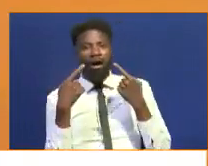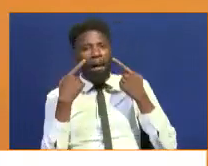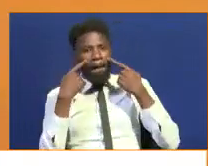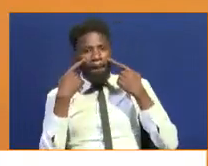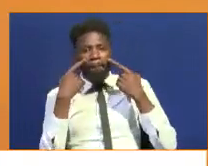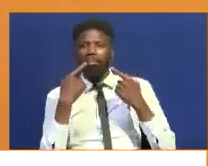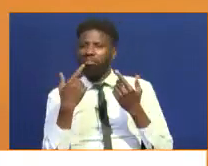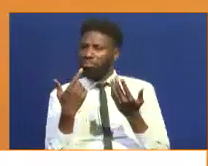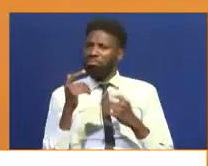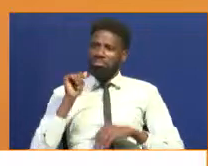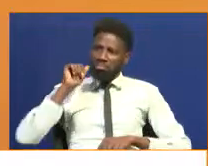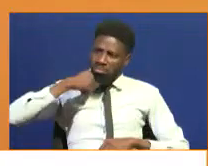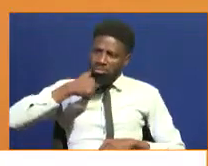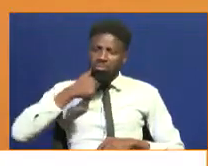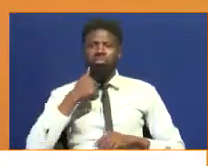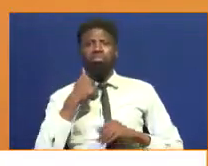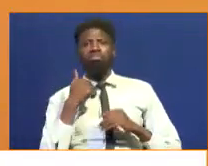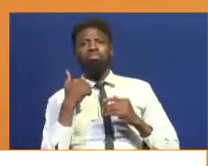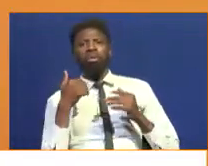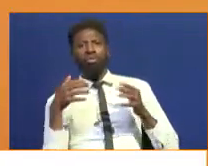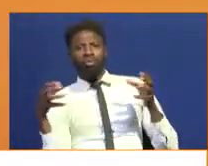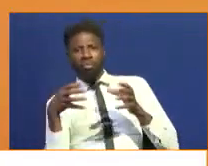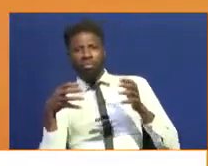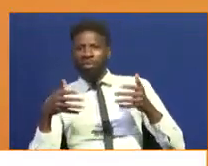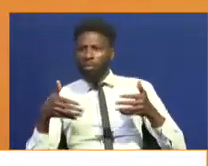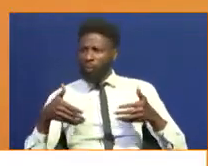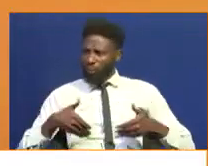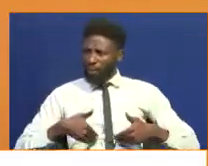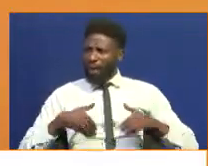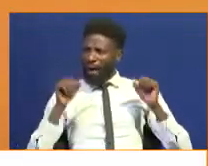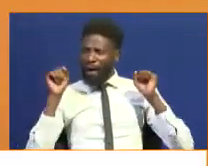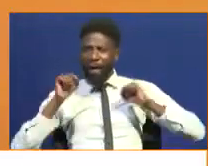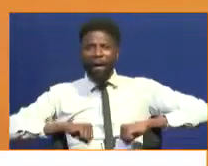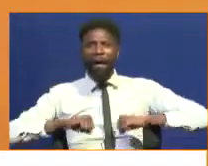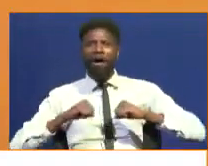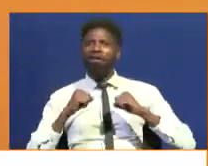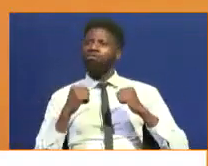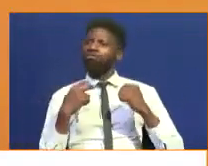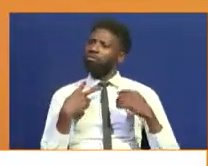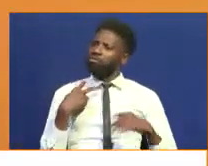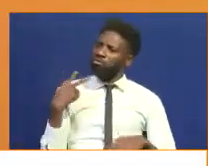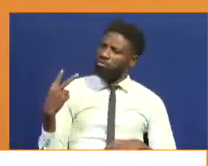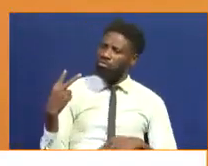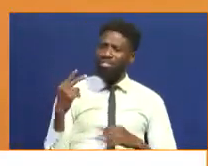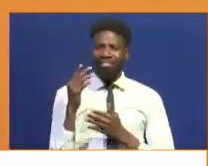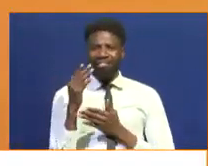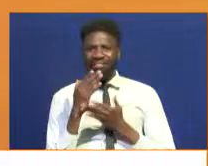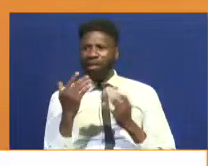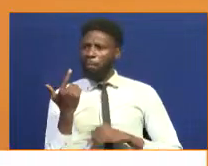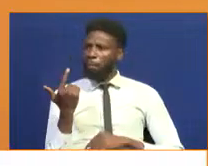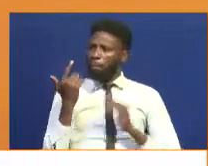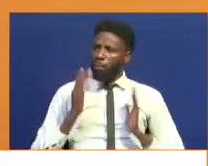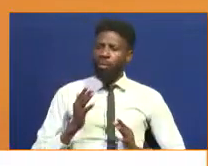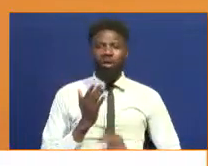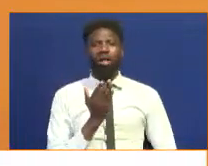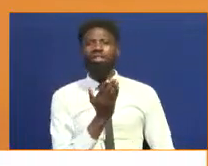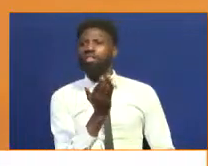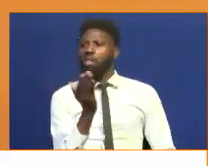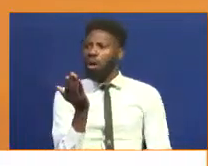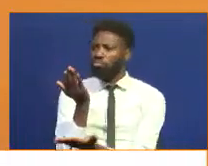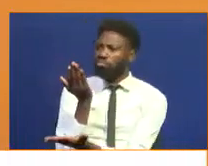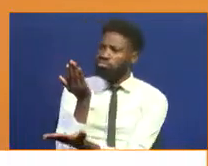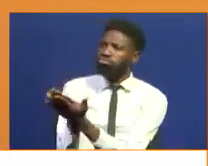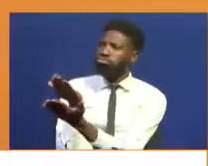to see young people being able to have a voice. We are seeing some of the lawyers who are presenting some of